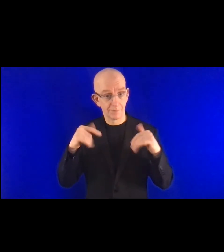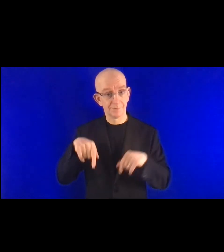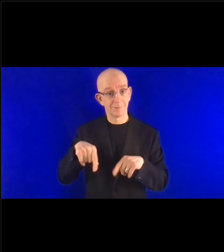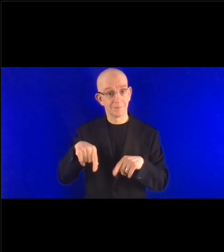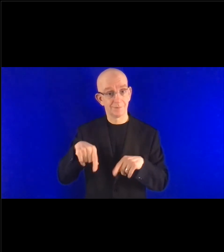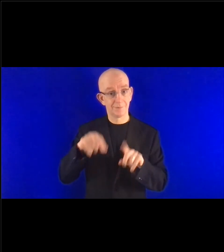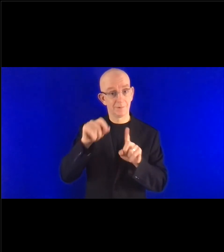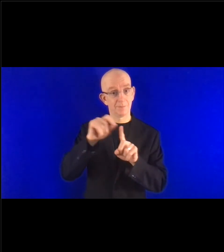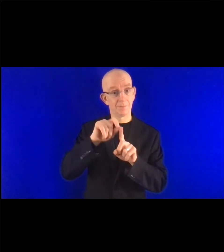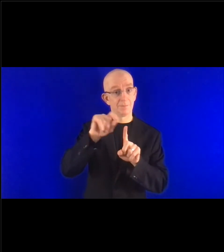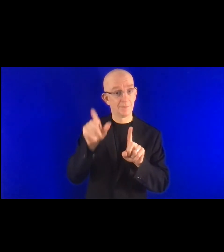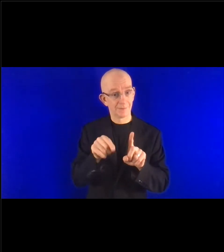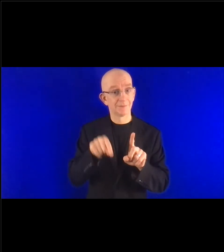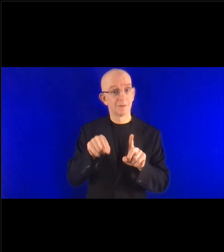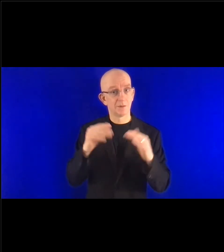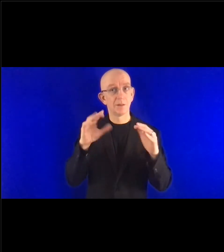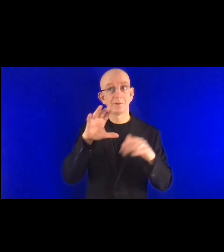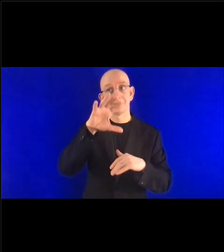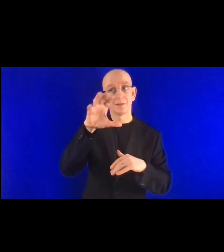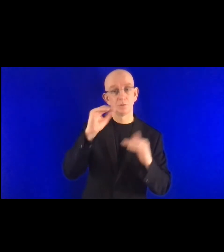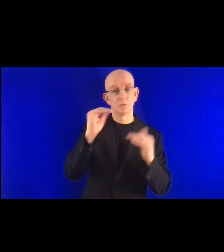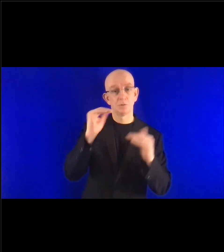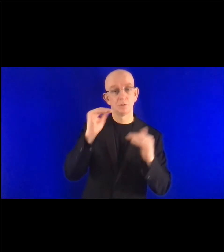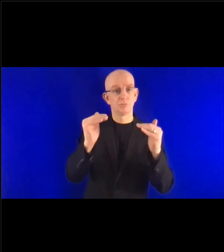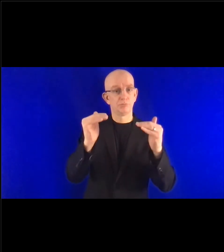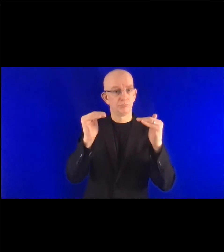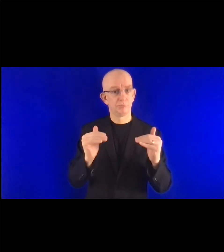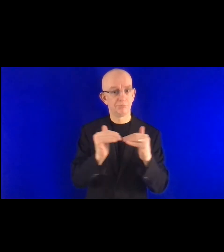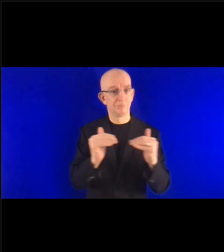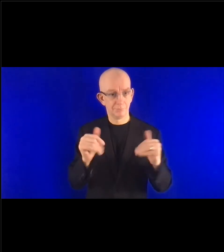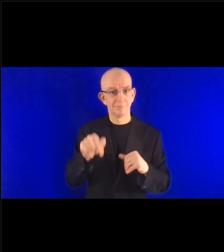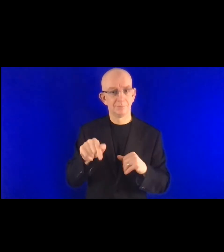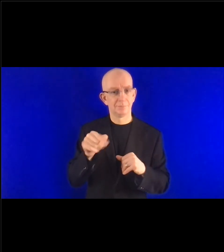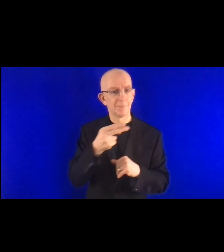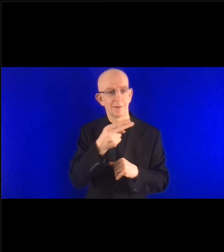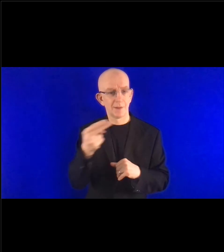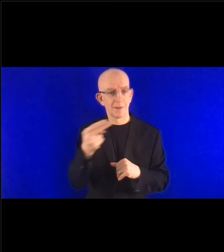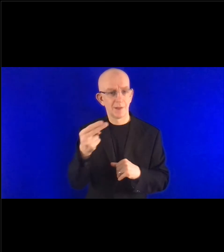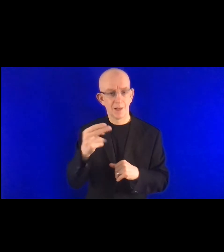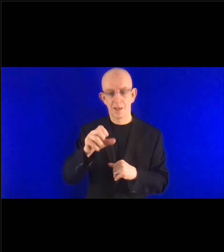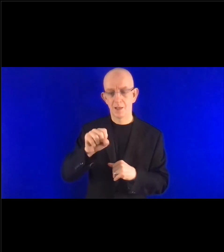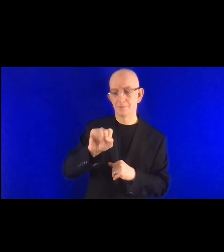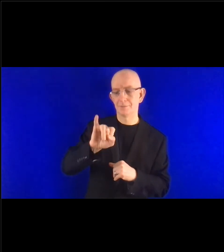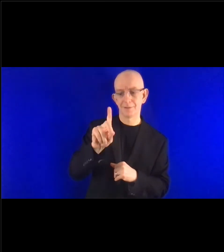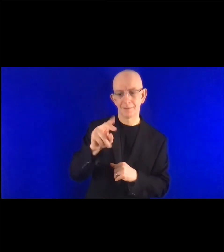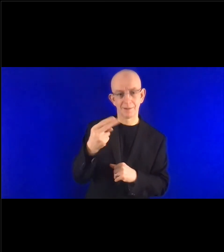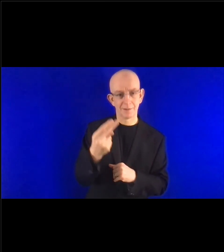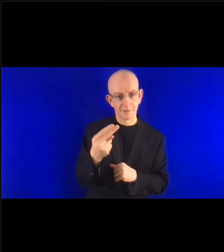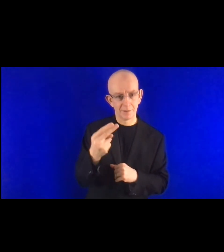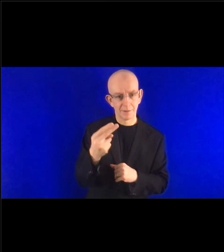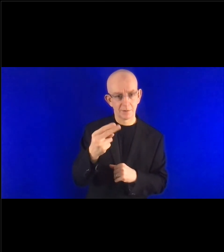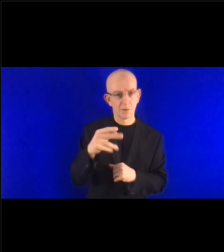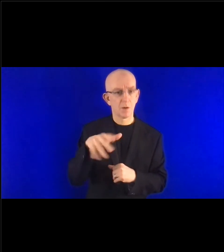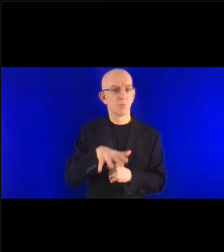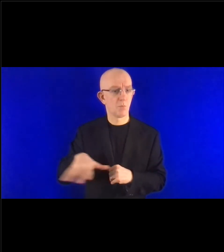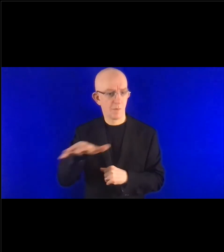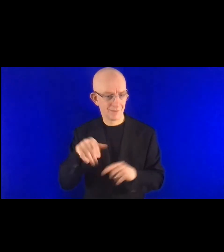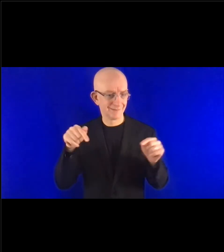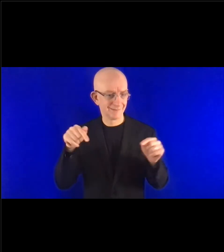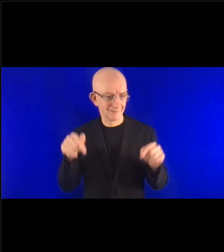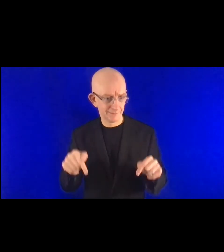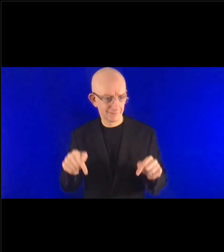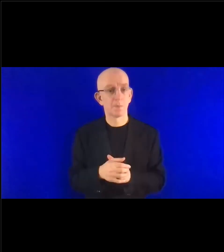Being a person with disability and activist with disability, we have always talked about the